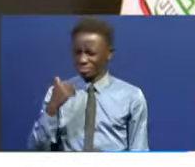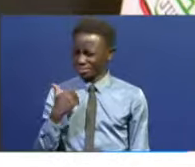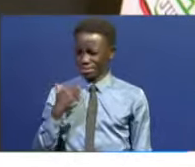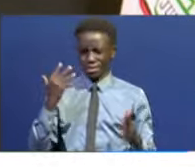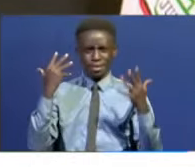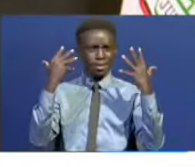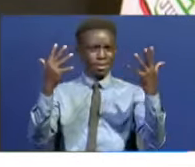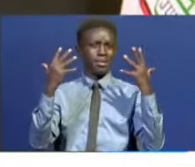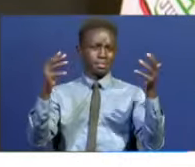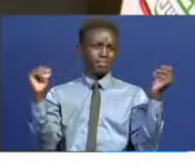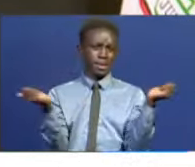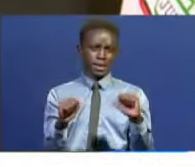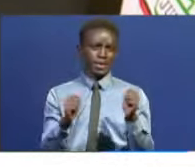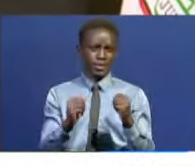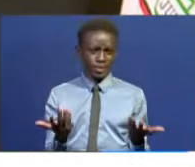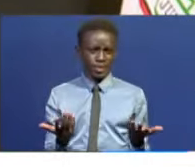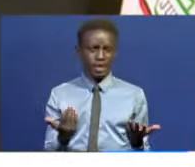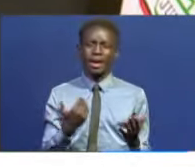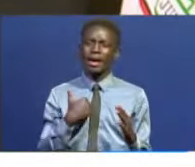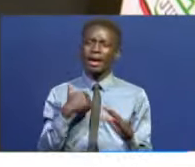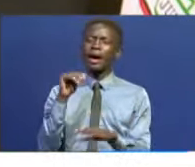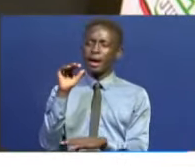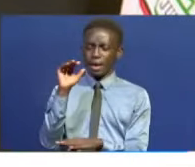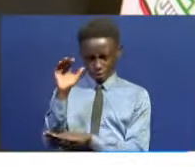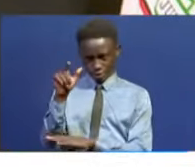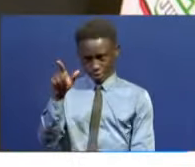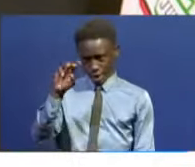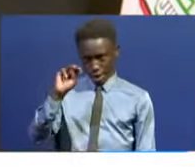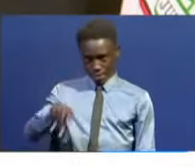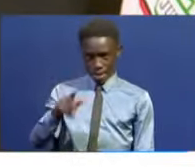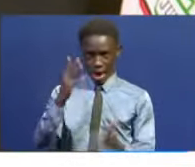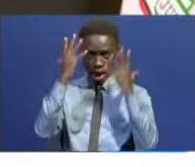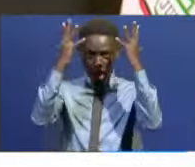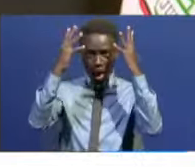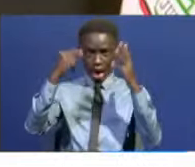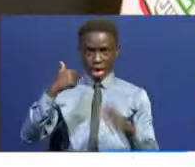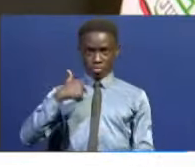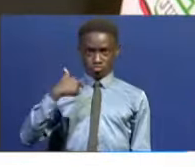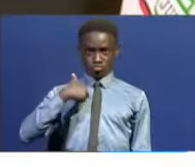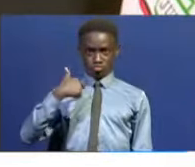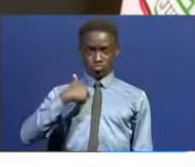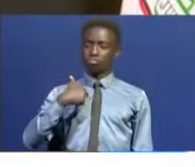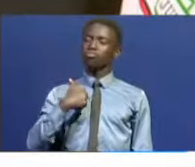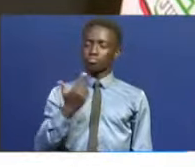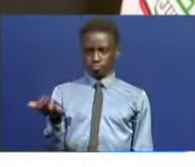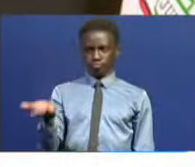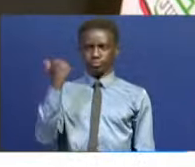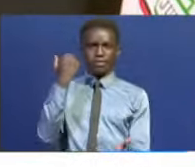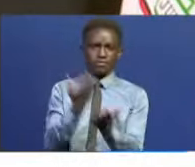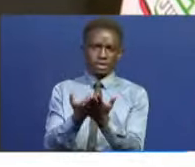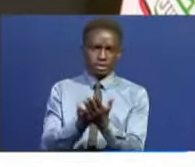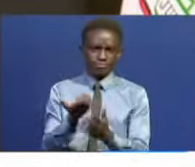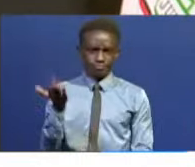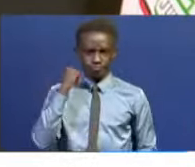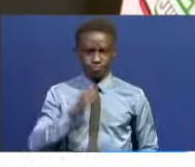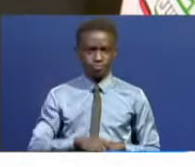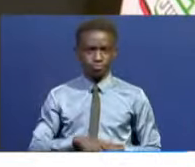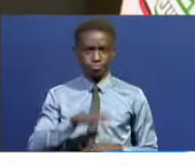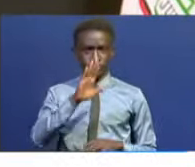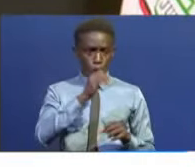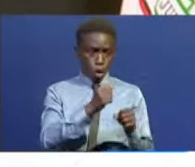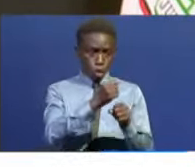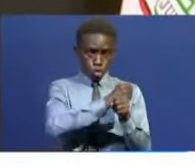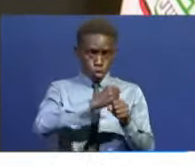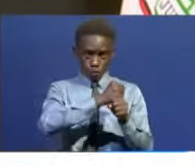upon the Honorable Mutuse to provide that evidence. Again, in matters of coffee, I was given a job by